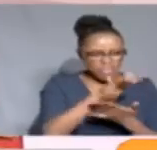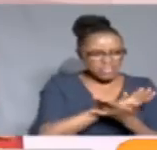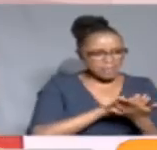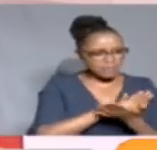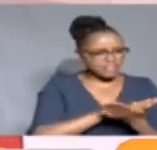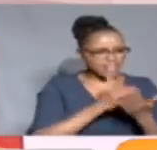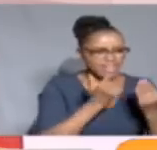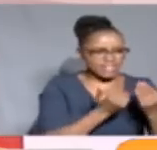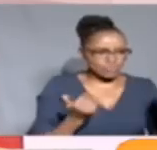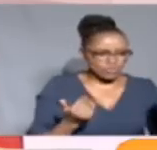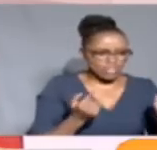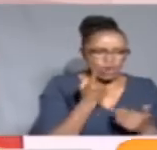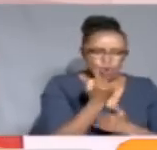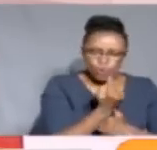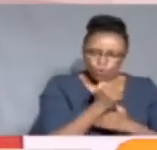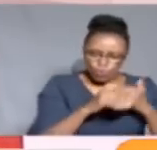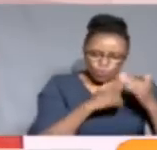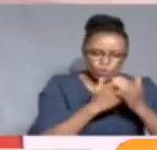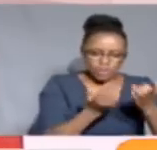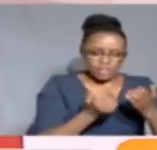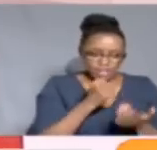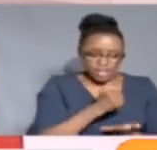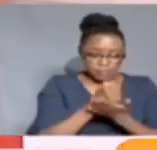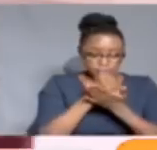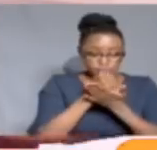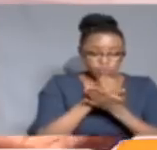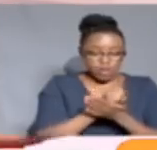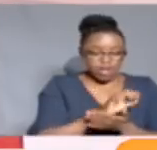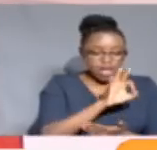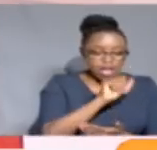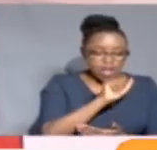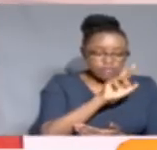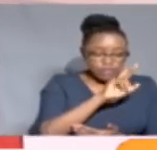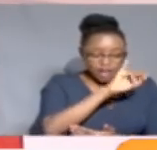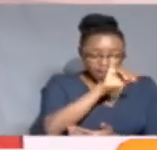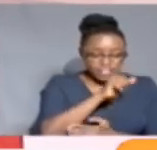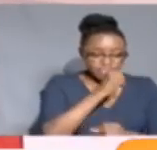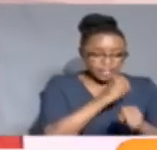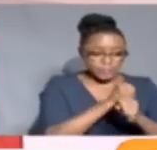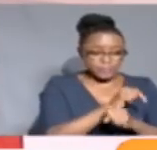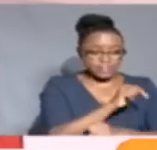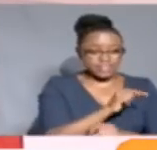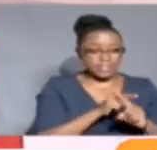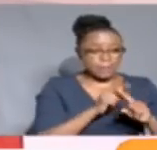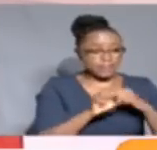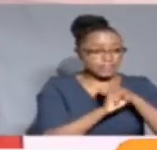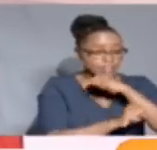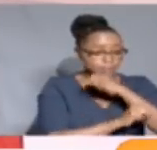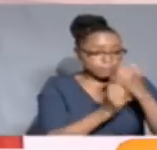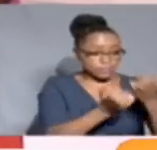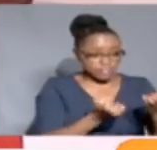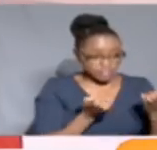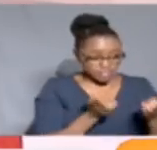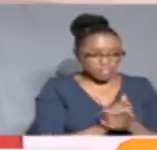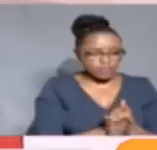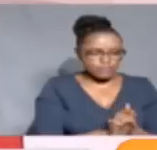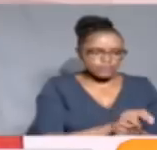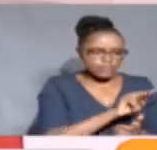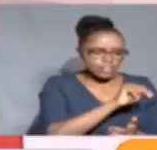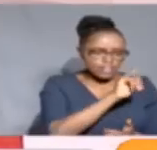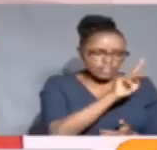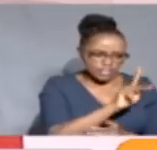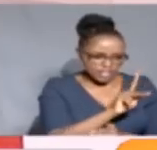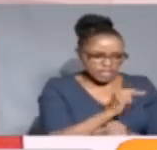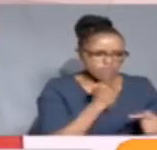children, yeah, they all need help. Faraja is one among many that are doing this, but support is needed. Nick James, for example,